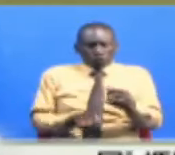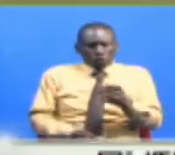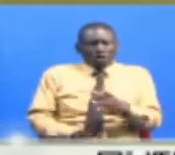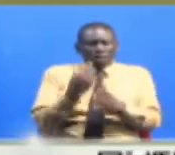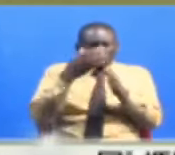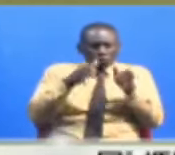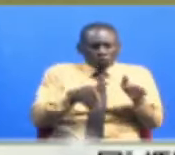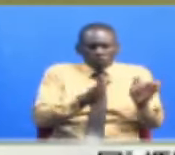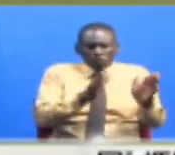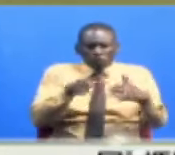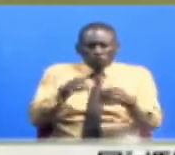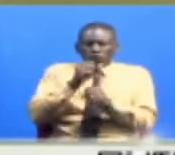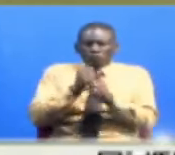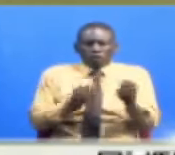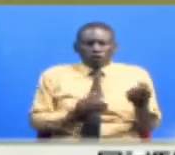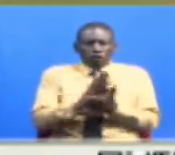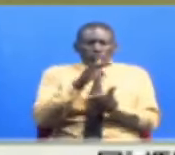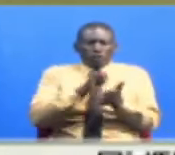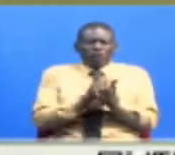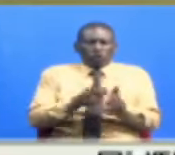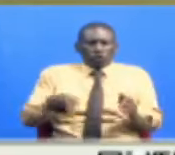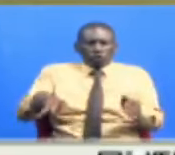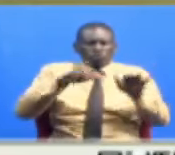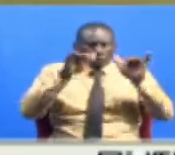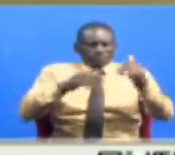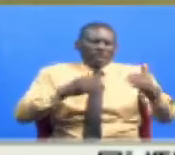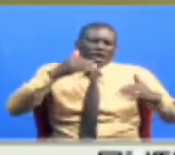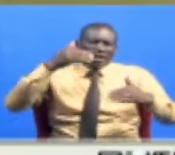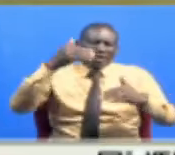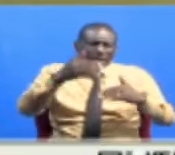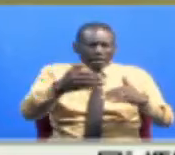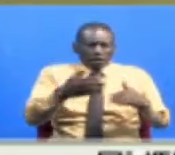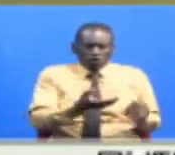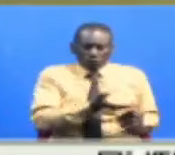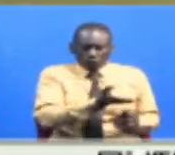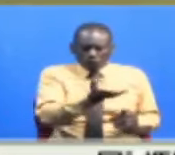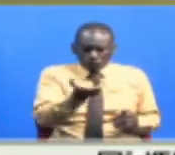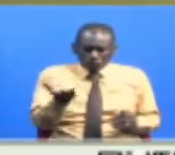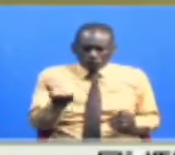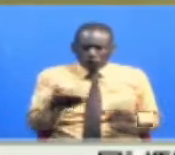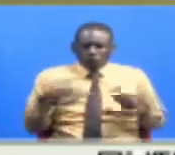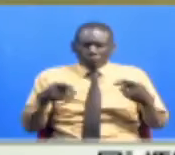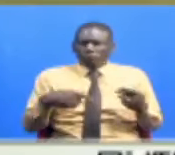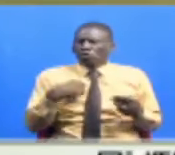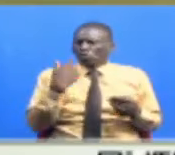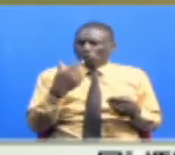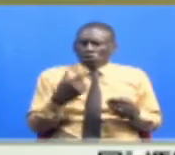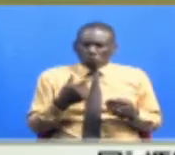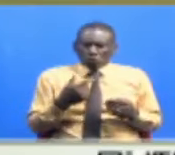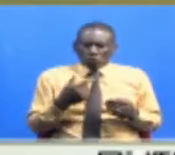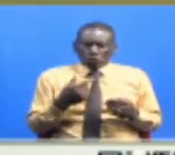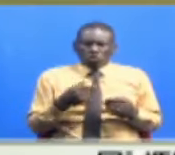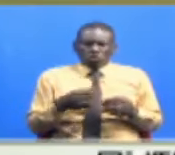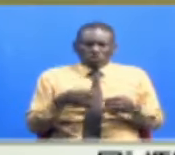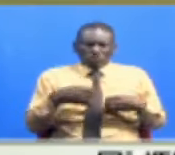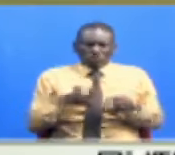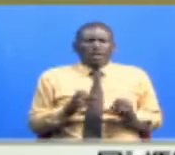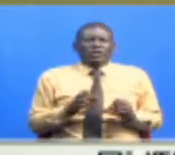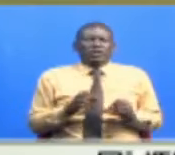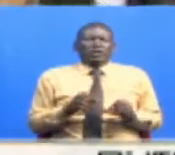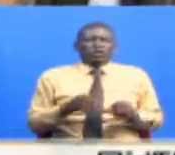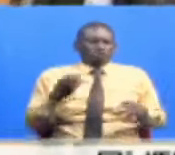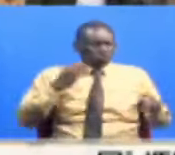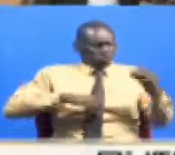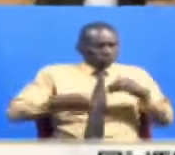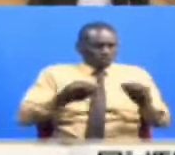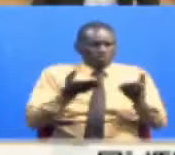to devise ways of ensuring that we remain ahead of those who are hell-bent on harvesting where they